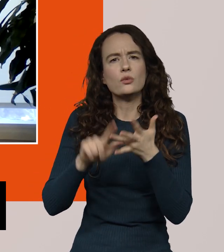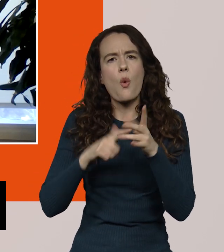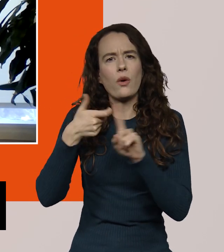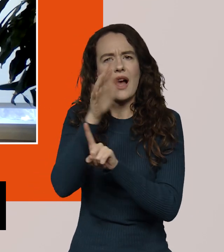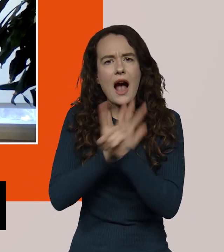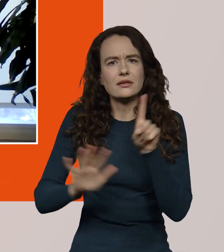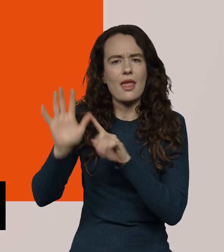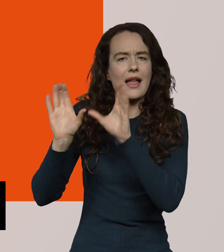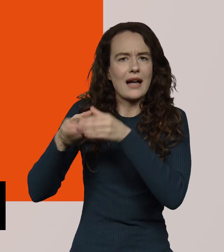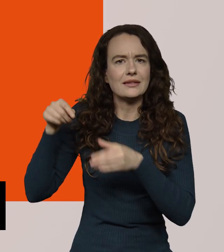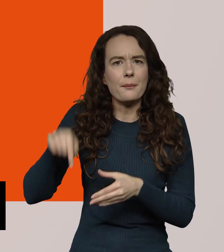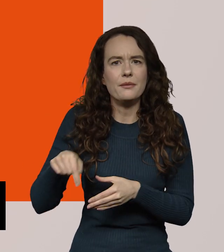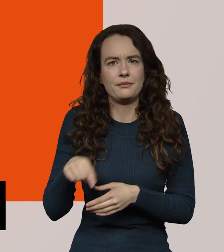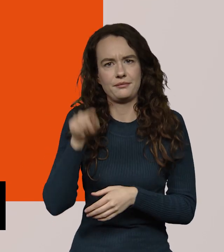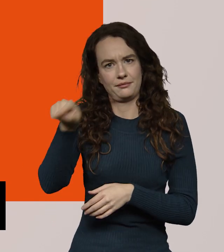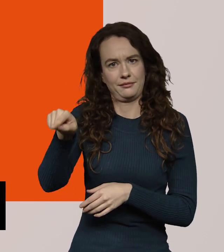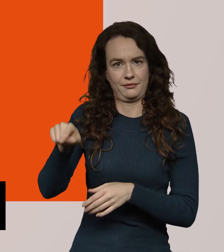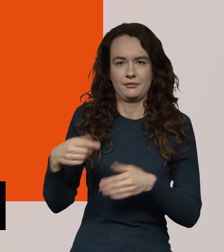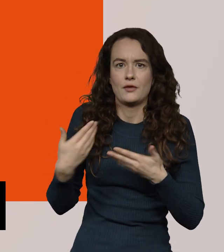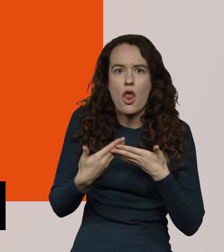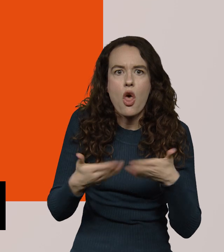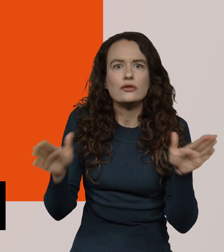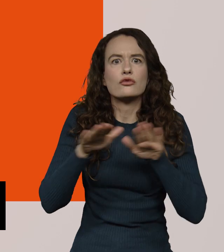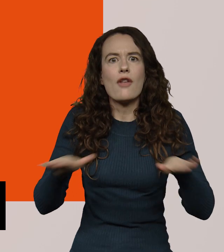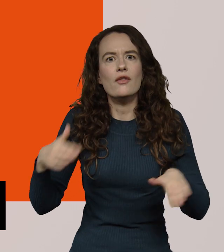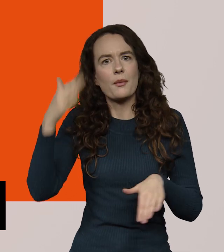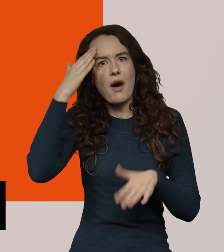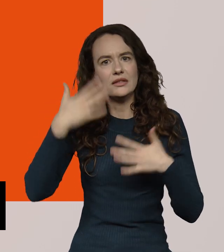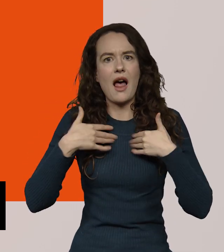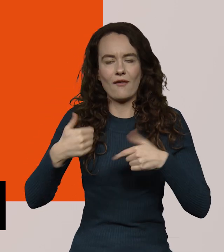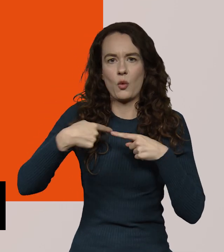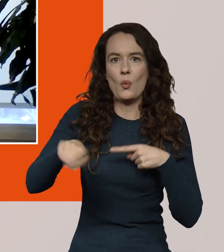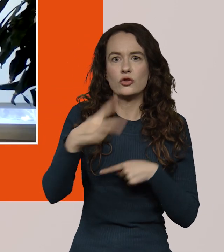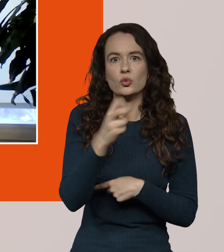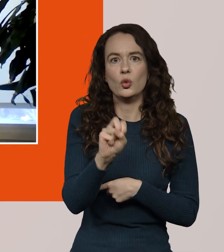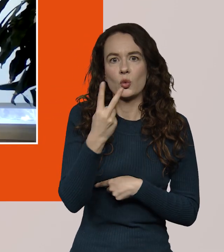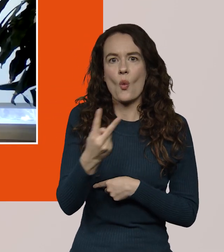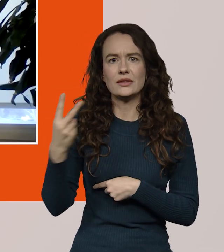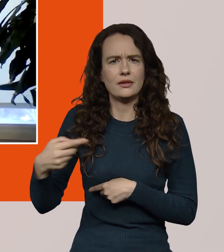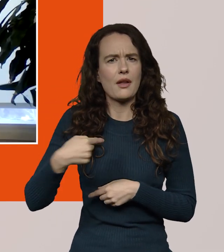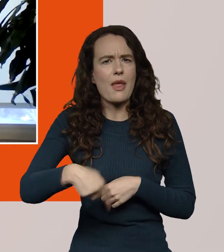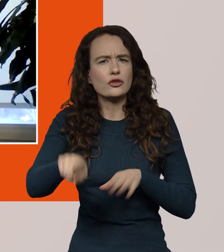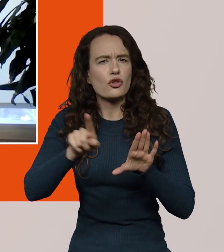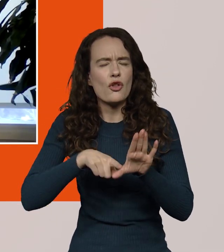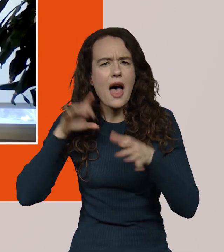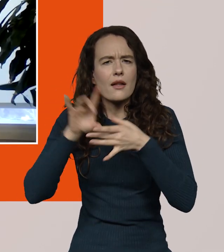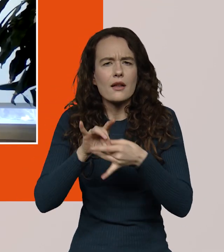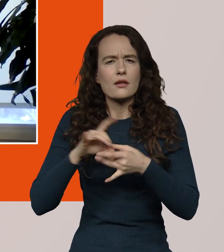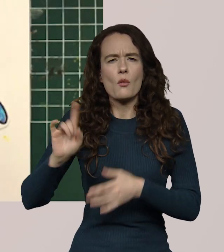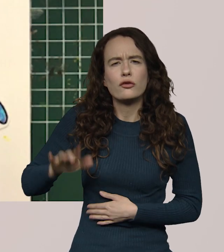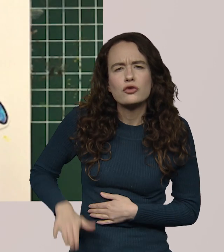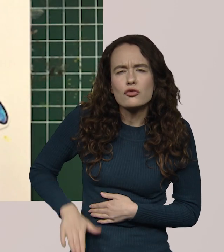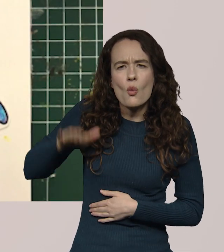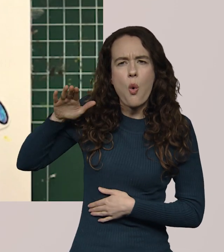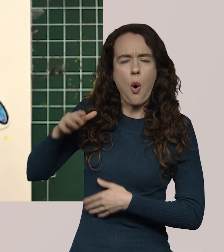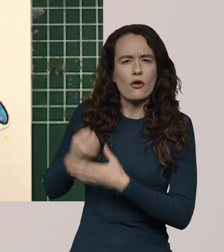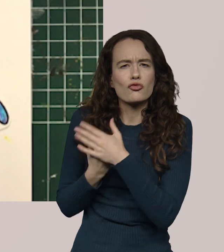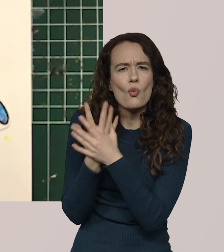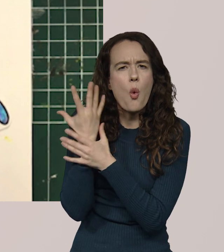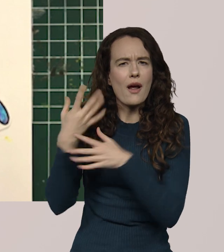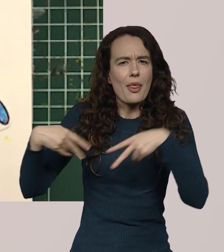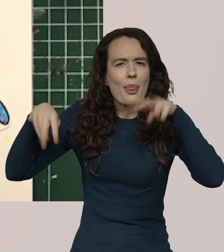National Academy to launch Children's Mental Health Week 2022. This year's theme is Growing Together, and it's all